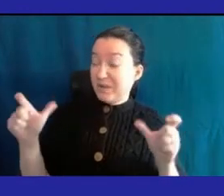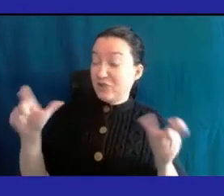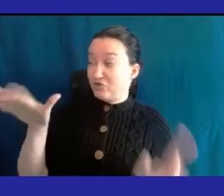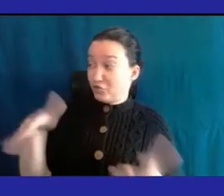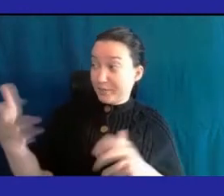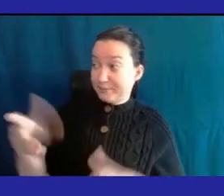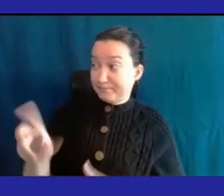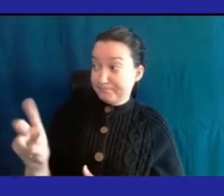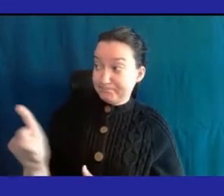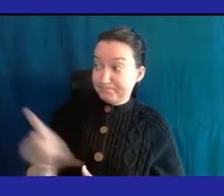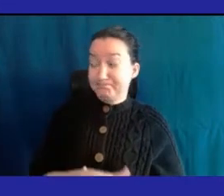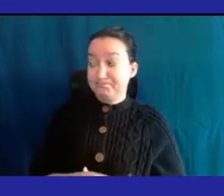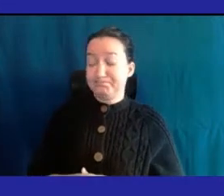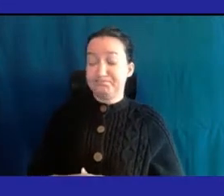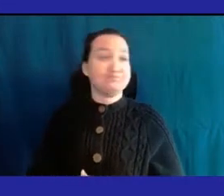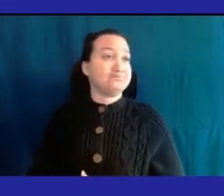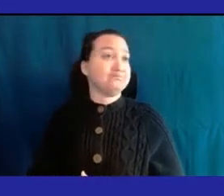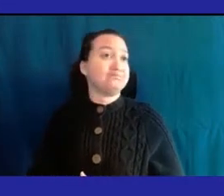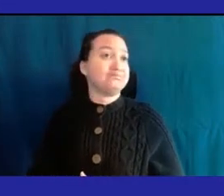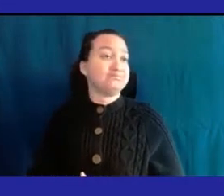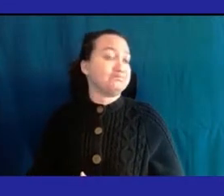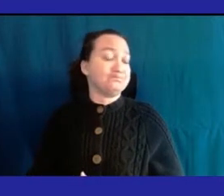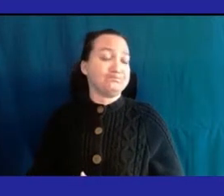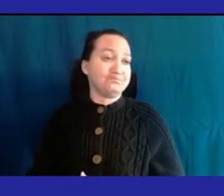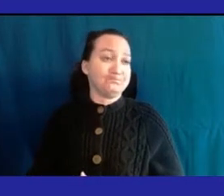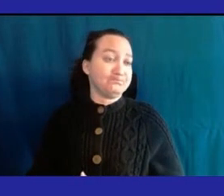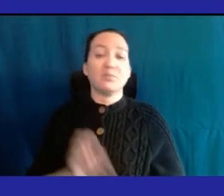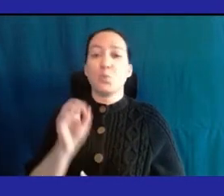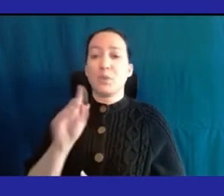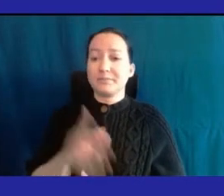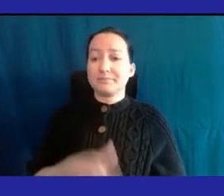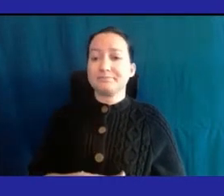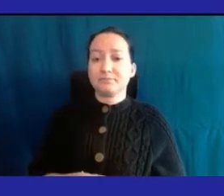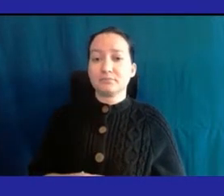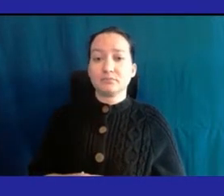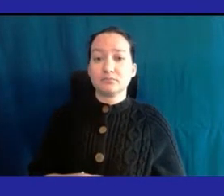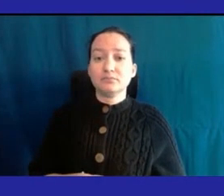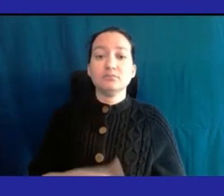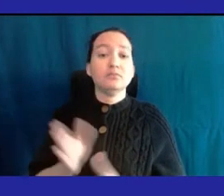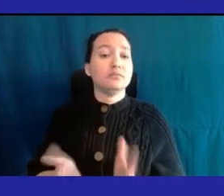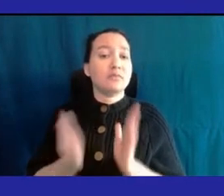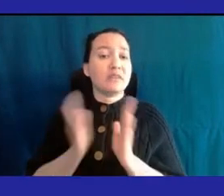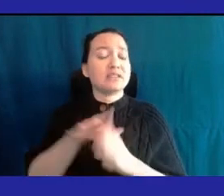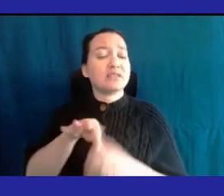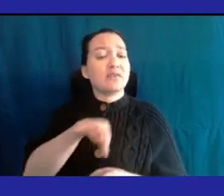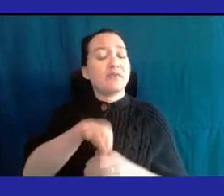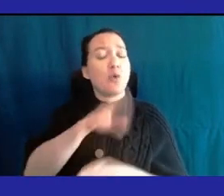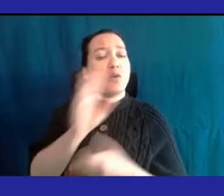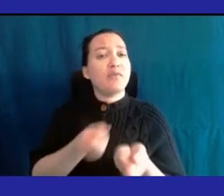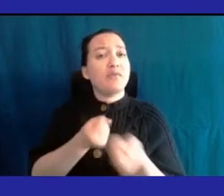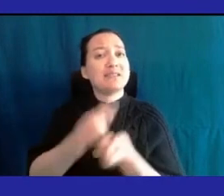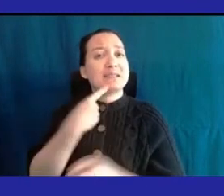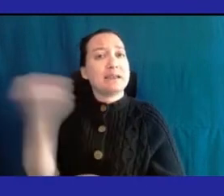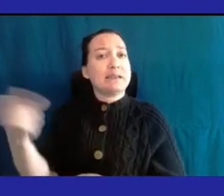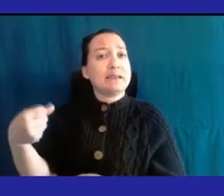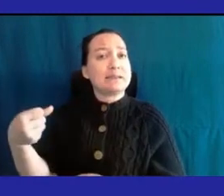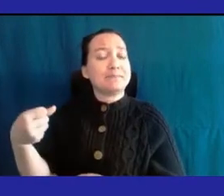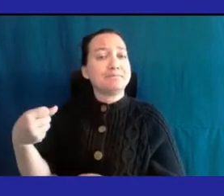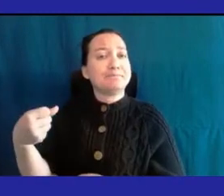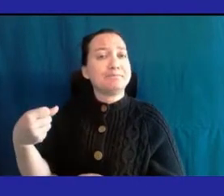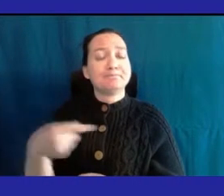that. Okay, so let me ask for a vote. All in favor, please say yes. Yes. Both say